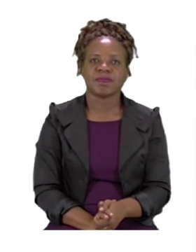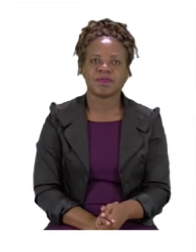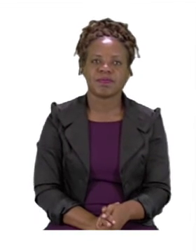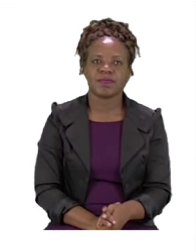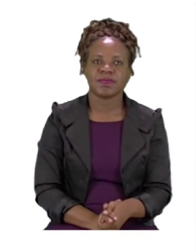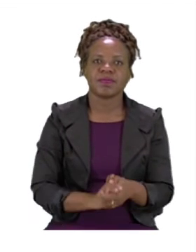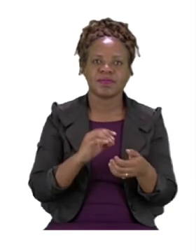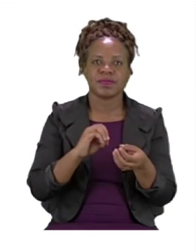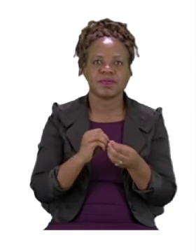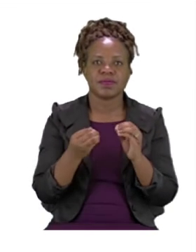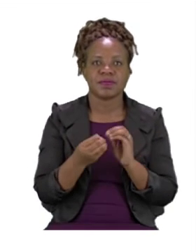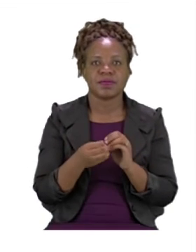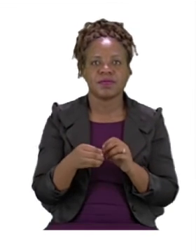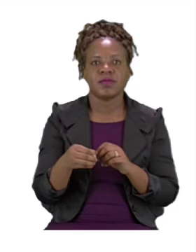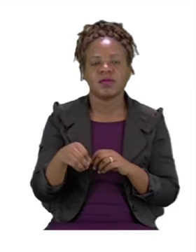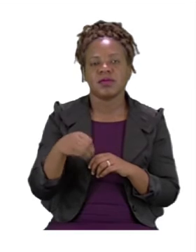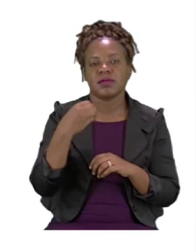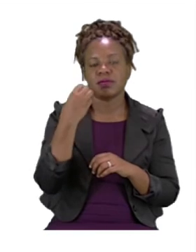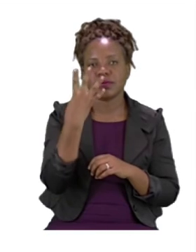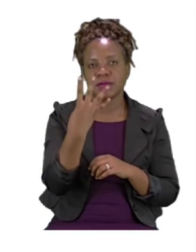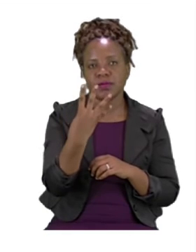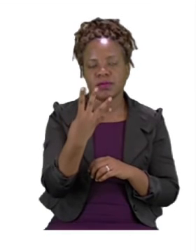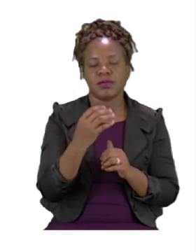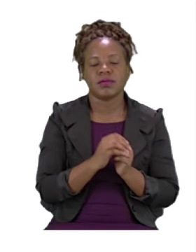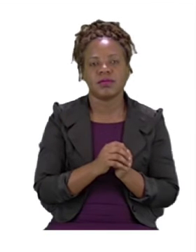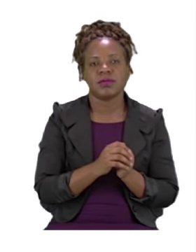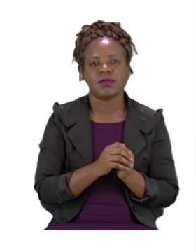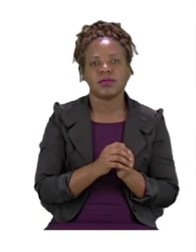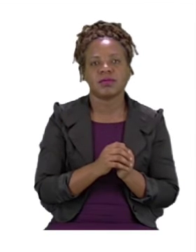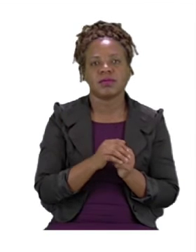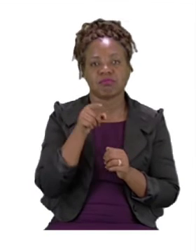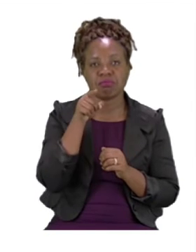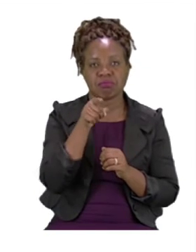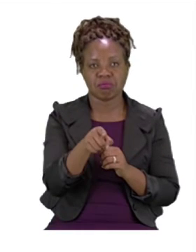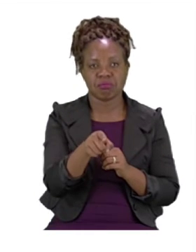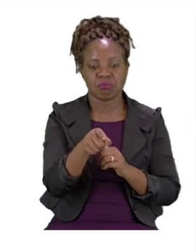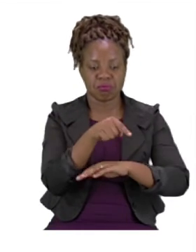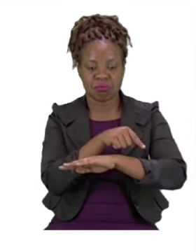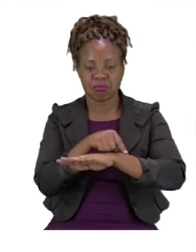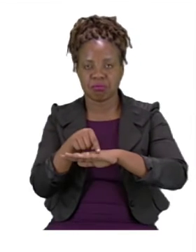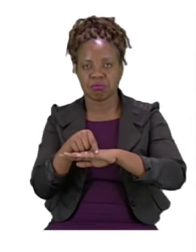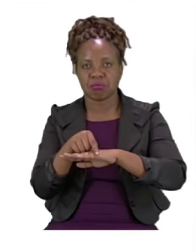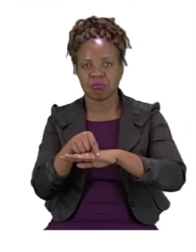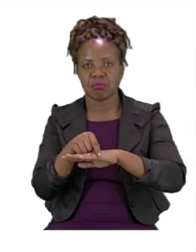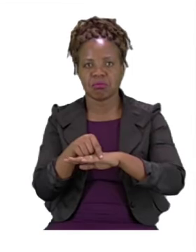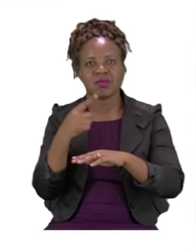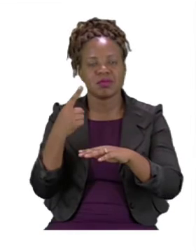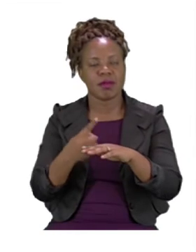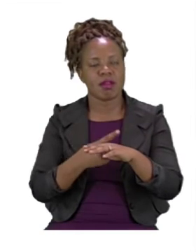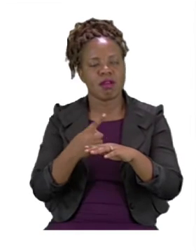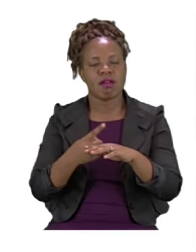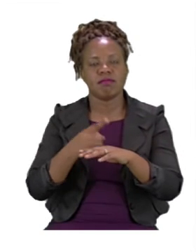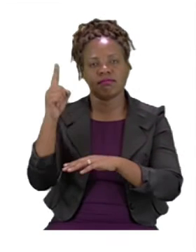Let's do number 4 together. Number 4 says, you dash every